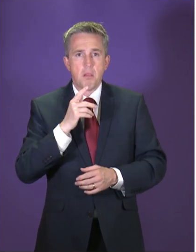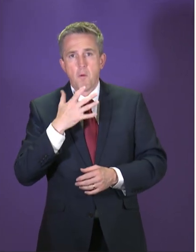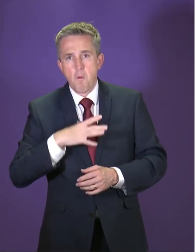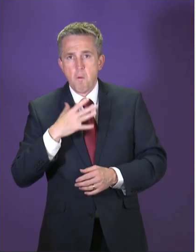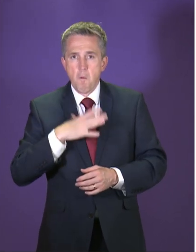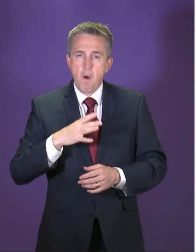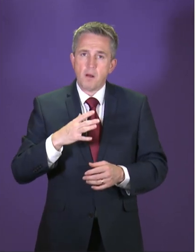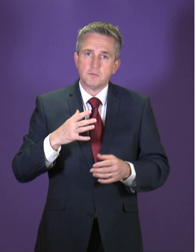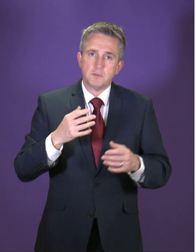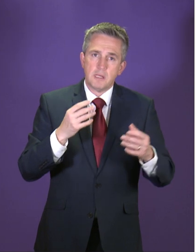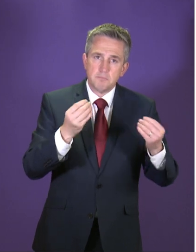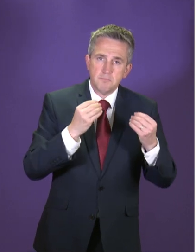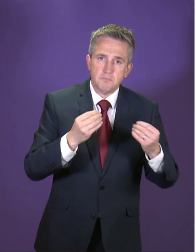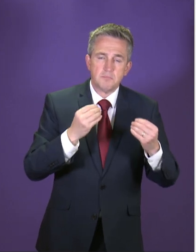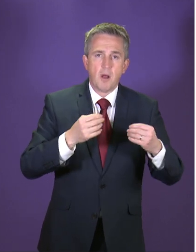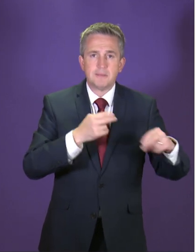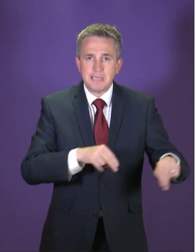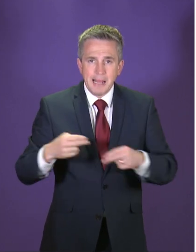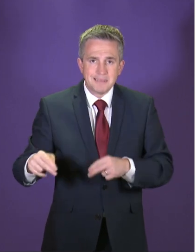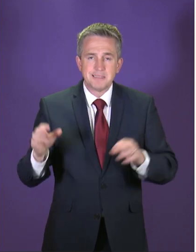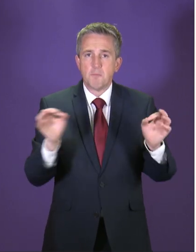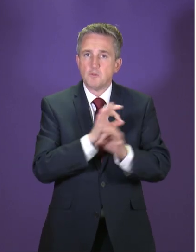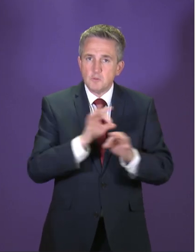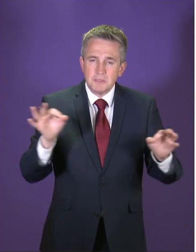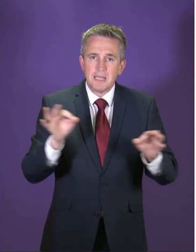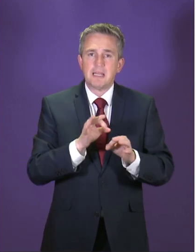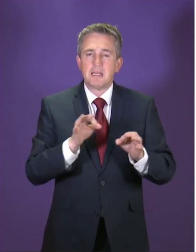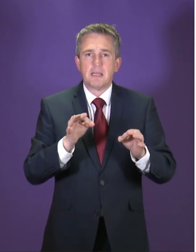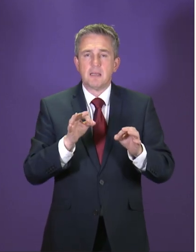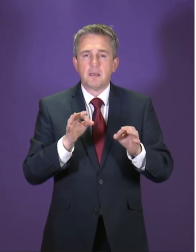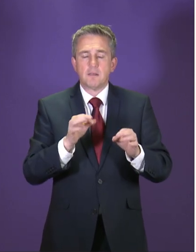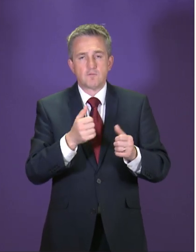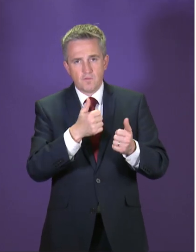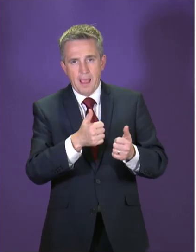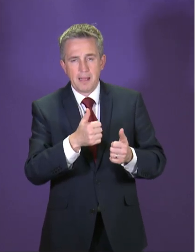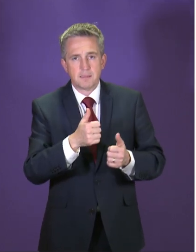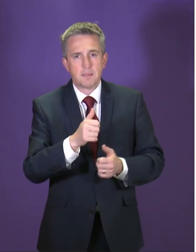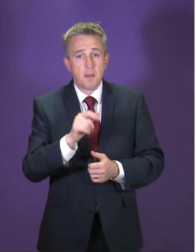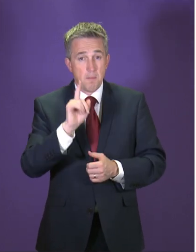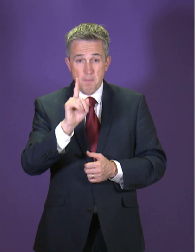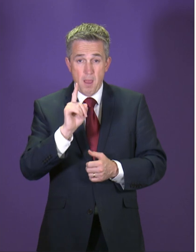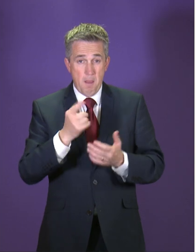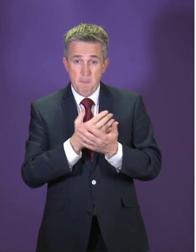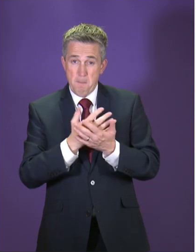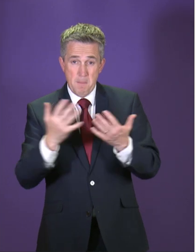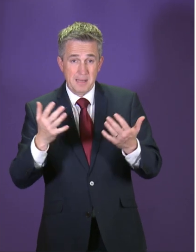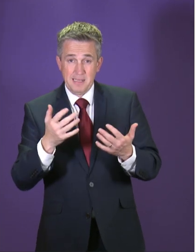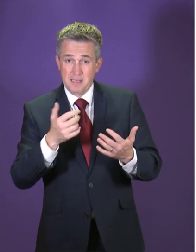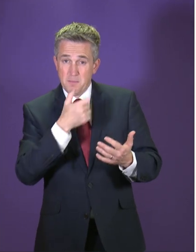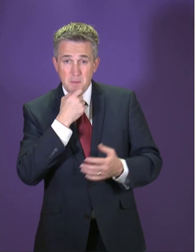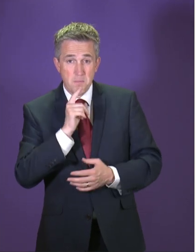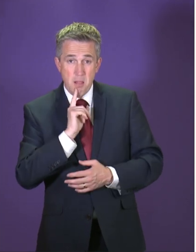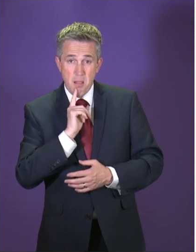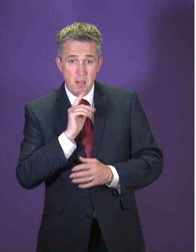education, music and education, theater and education, and so on. And unfortunately, the spectators are less and